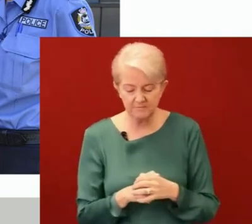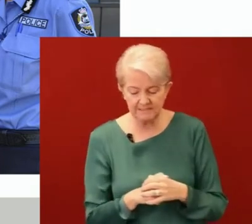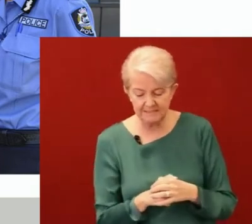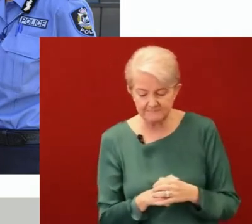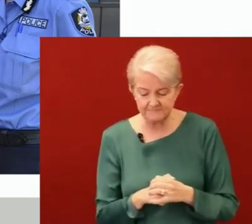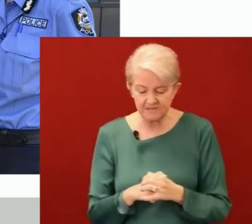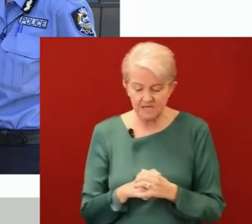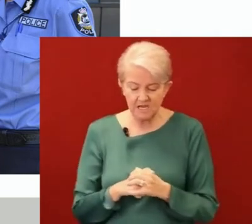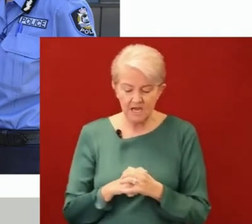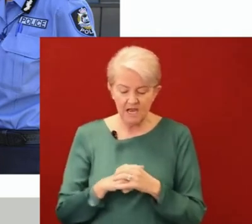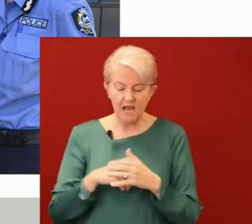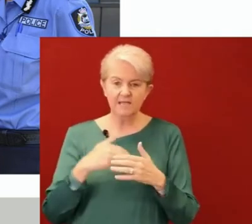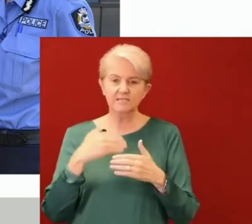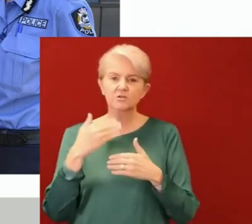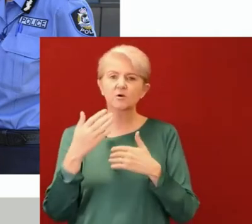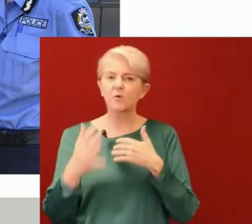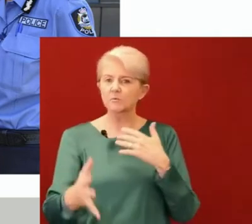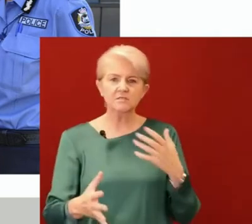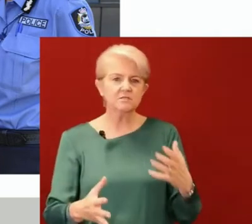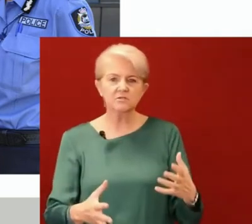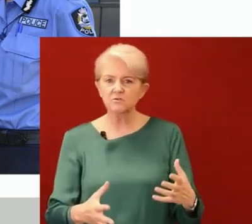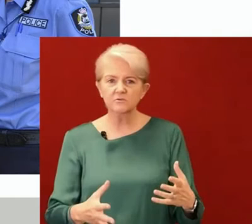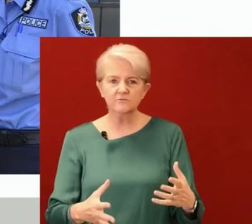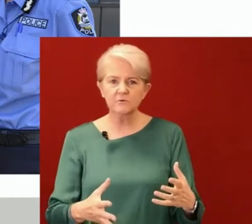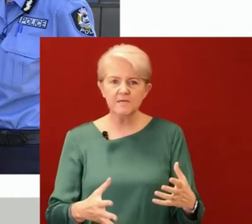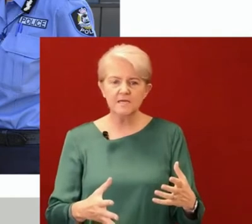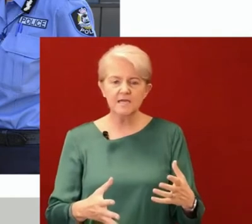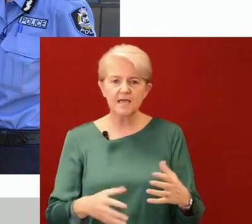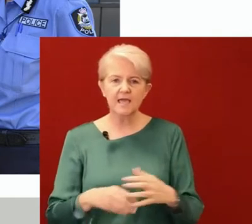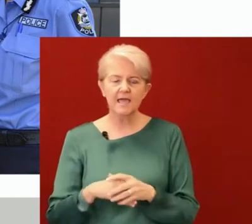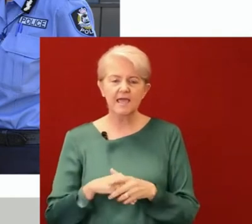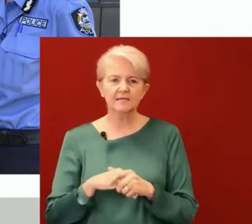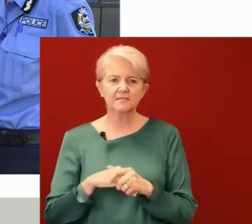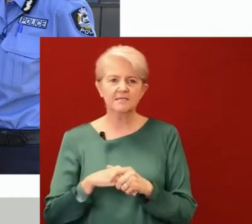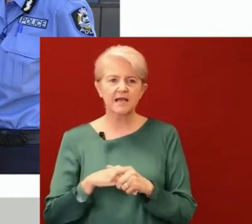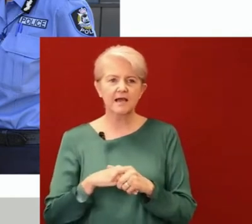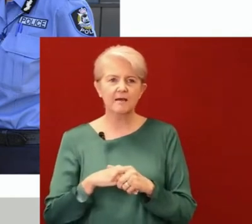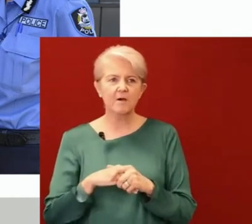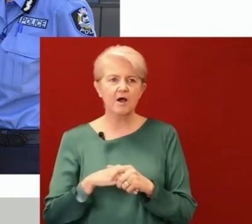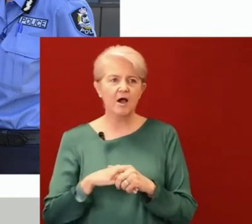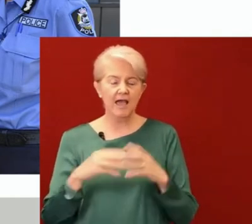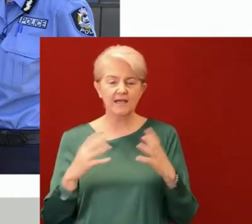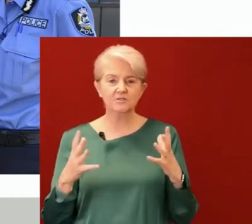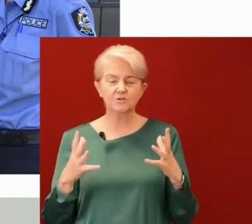together permanently. I didn't know what was in store for me. And